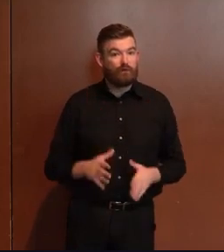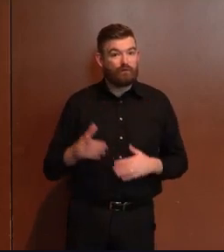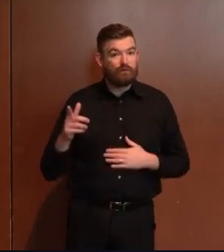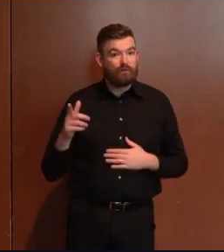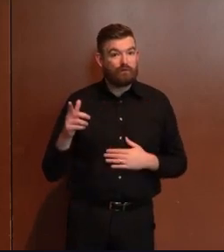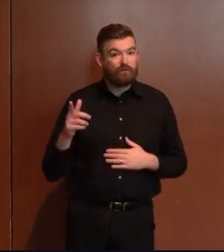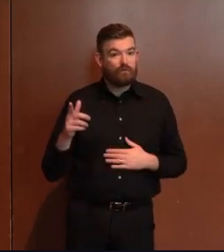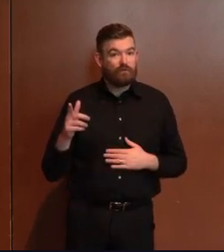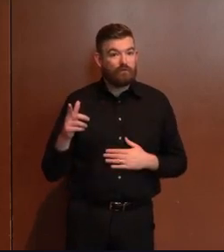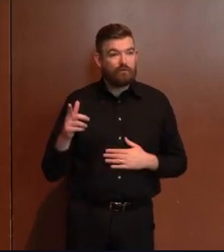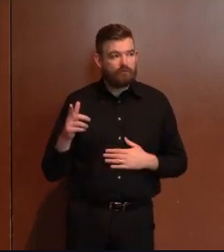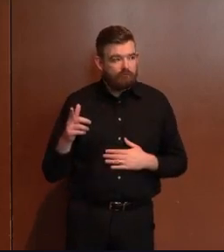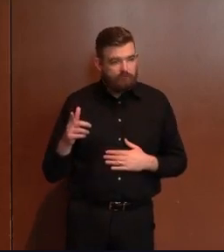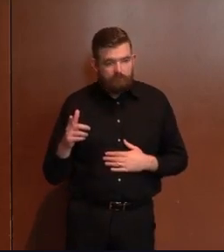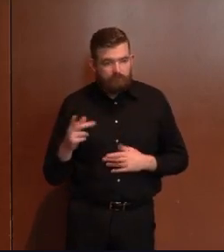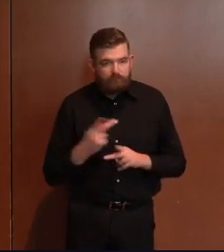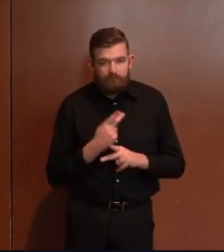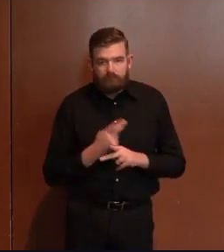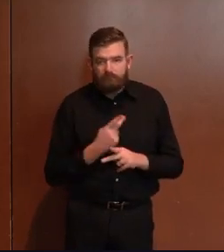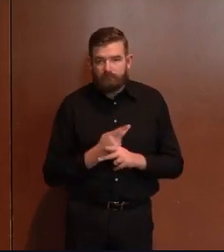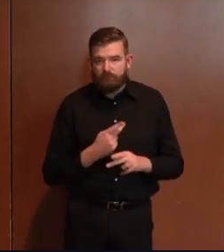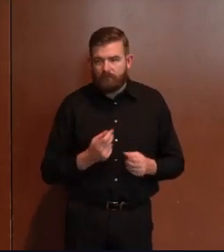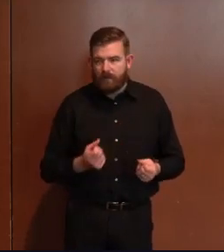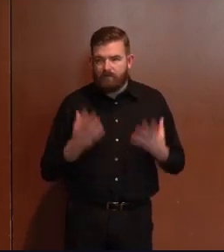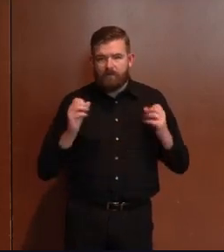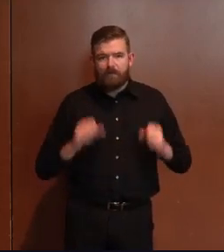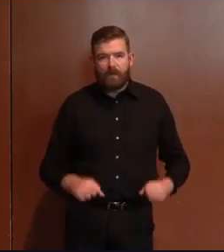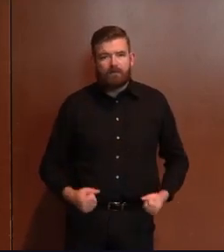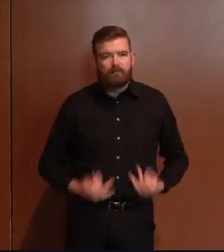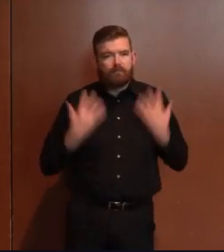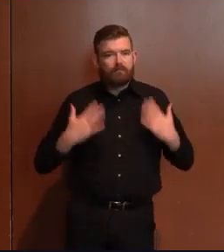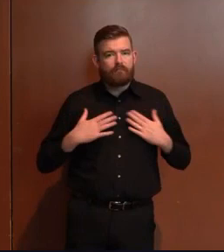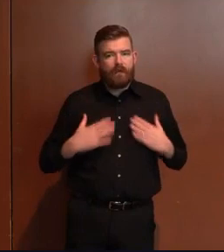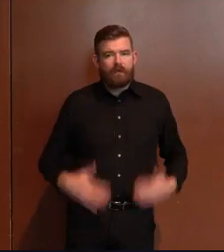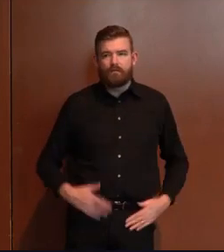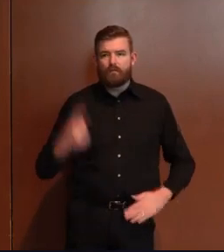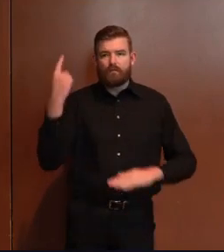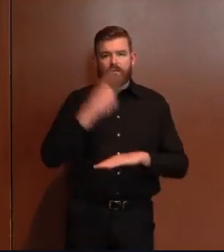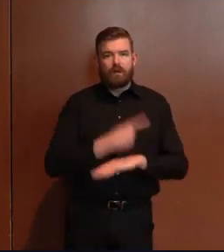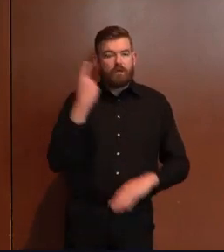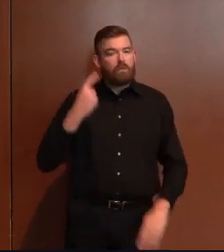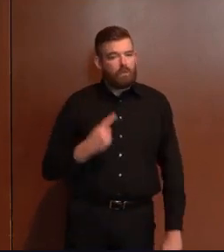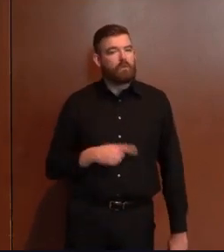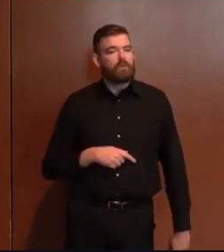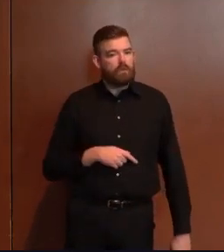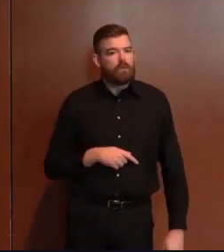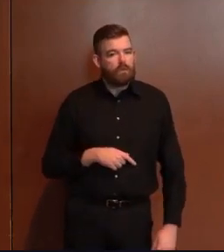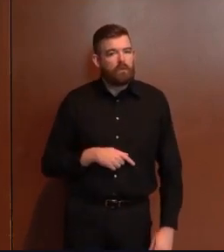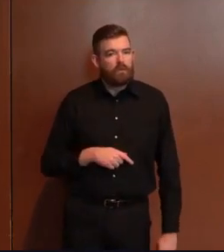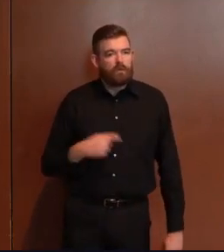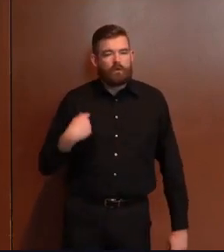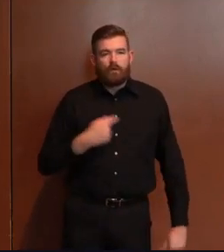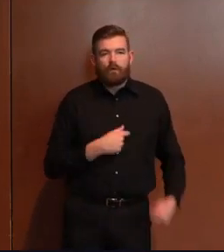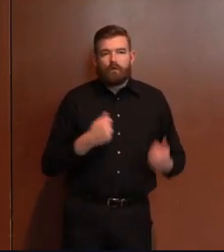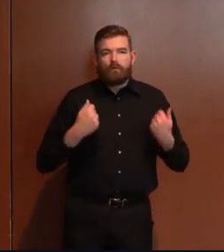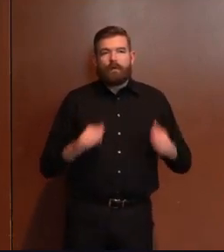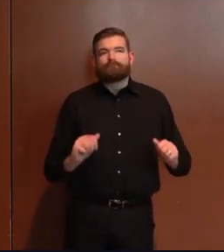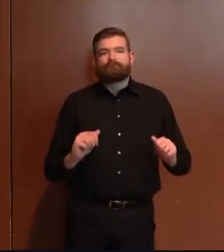is a sobering reality. So when we talk about that and the procurement efforts that are underway, we are trying to do that all